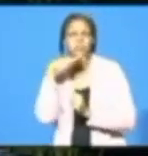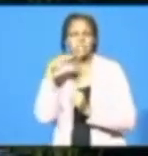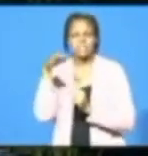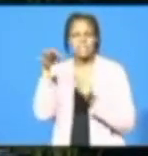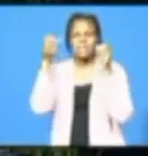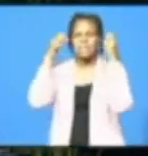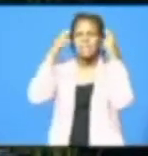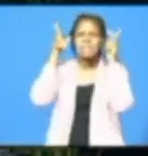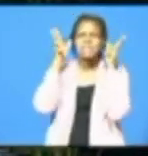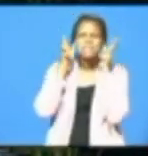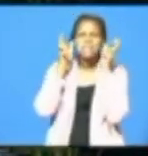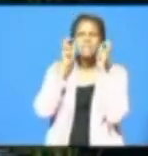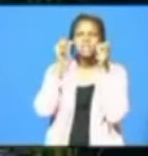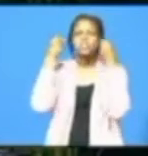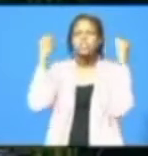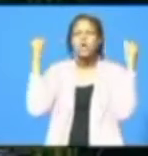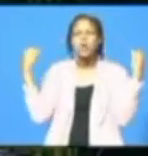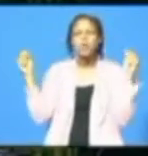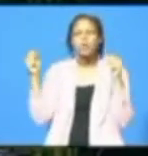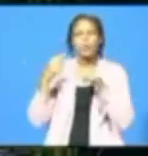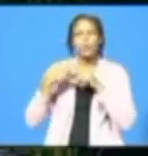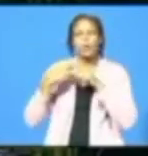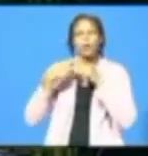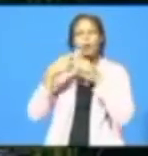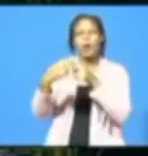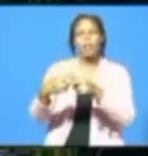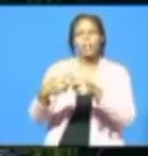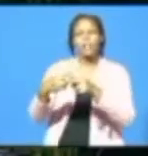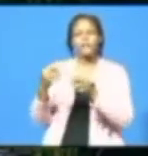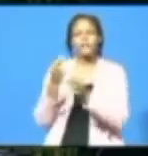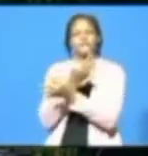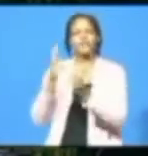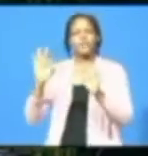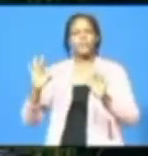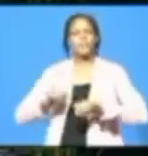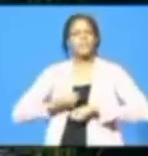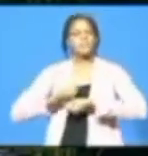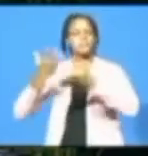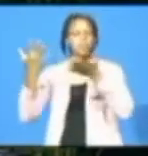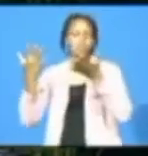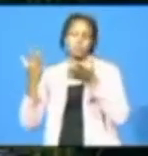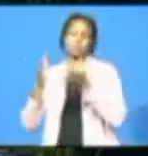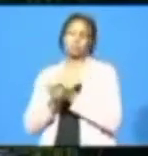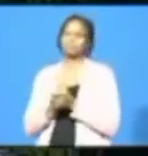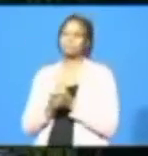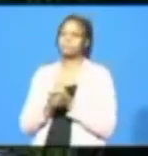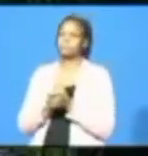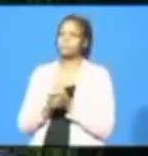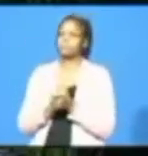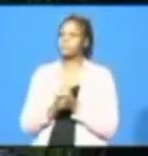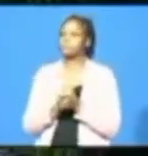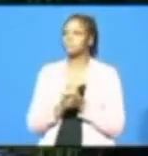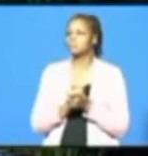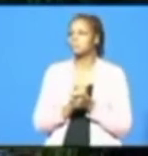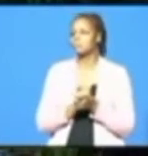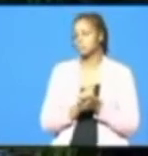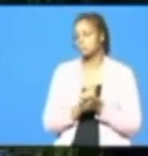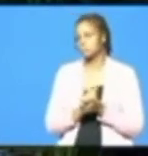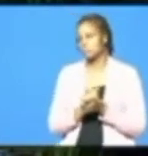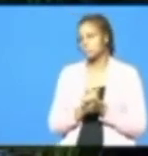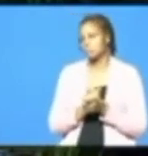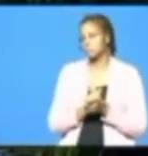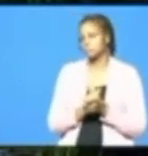expression. We have ridiculed the time honored values of our